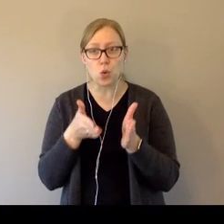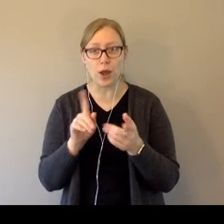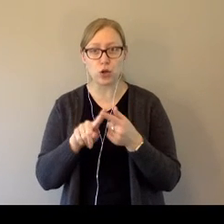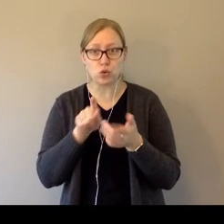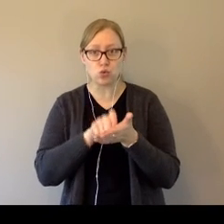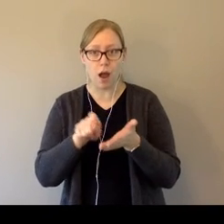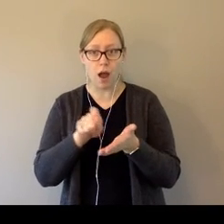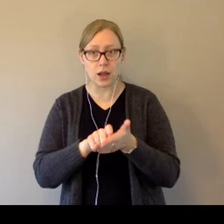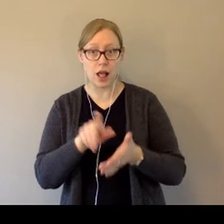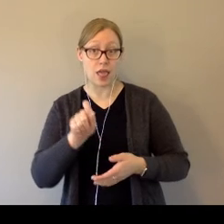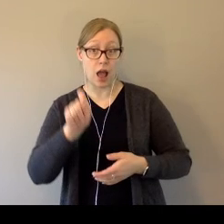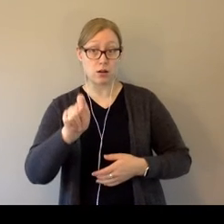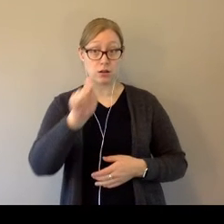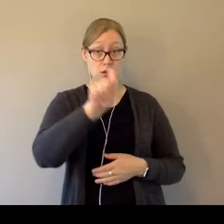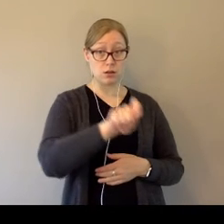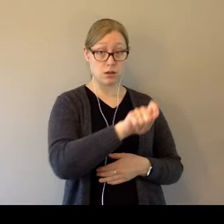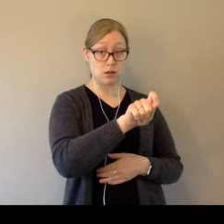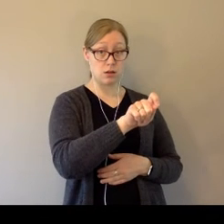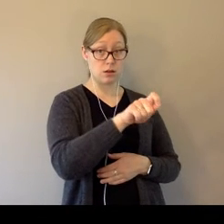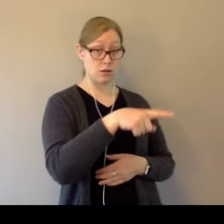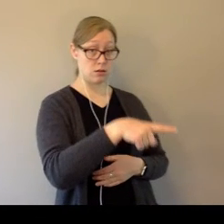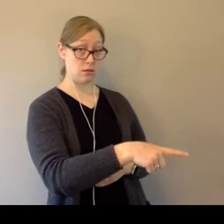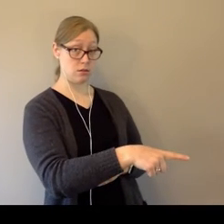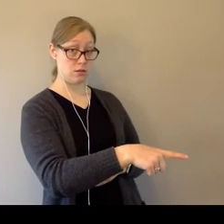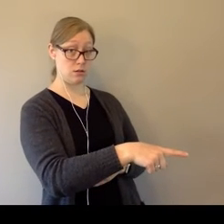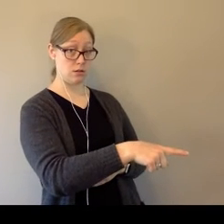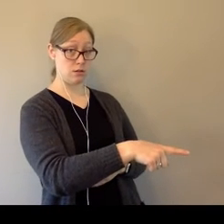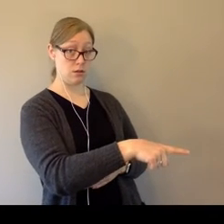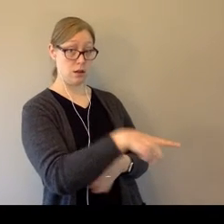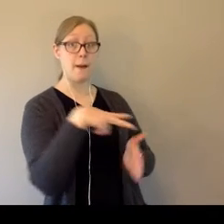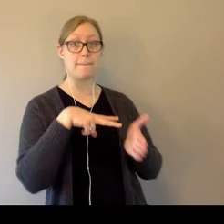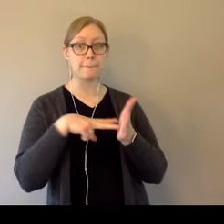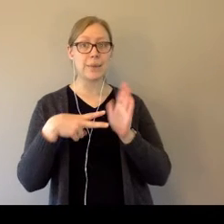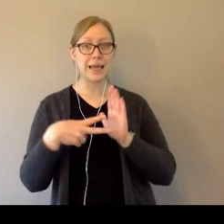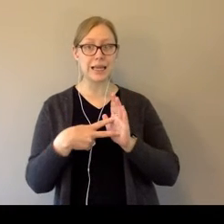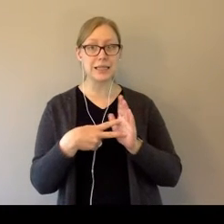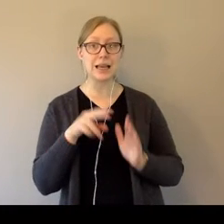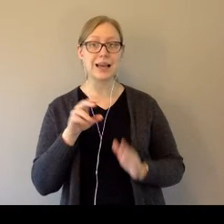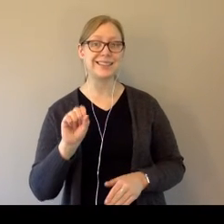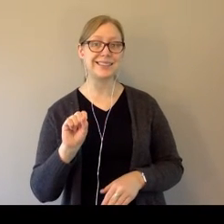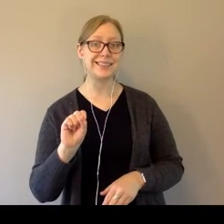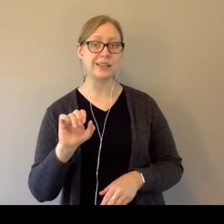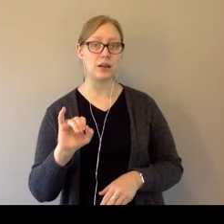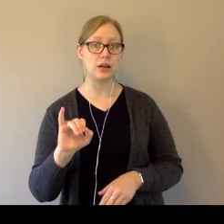shape means similar to.